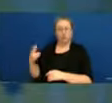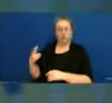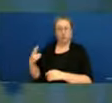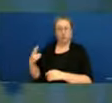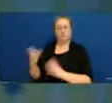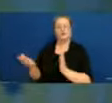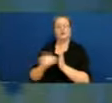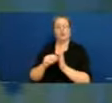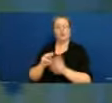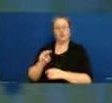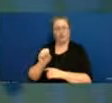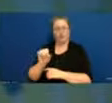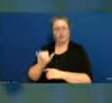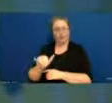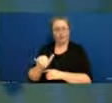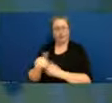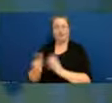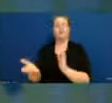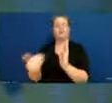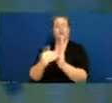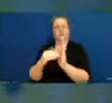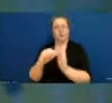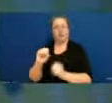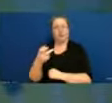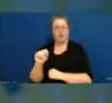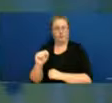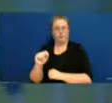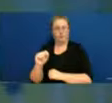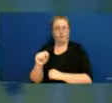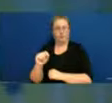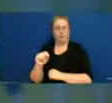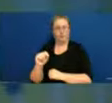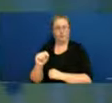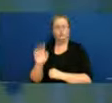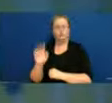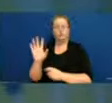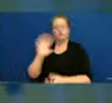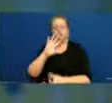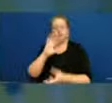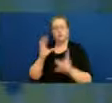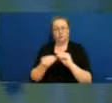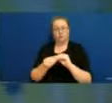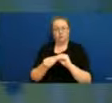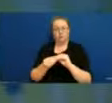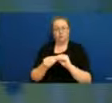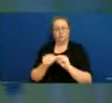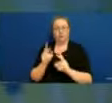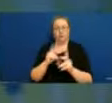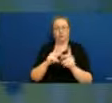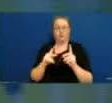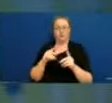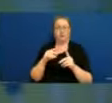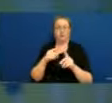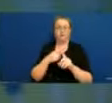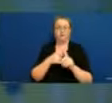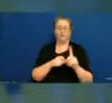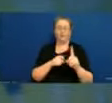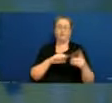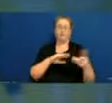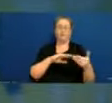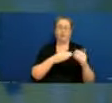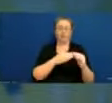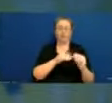slice of the population in May, and then this is from September. And what this is looking at how many people